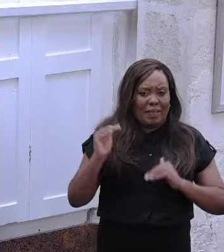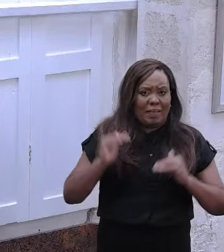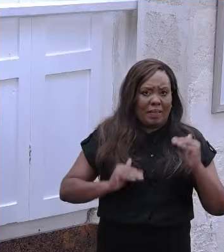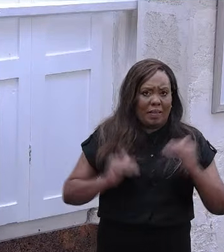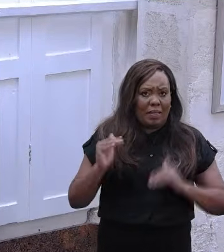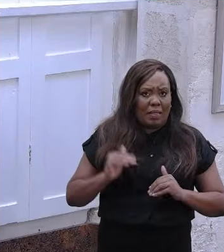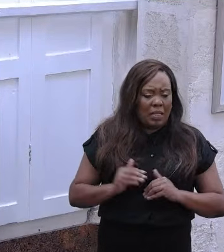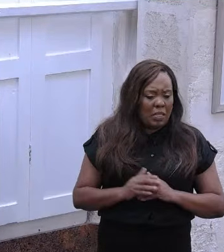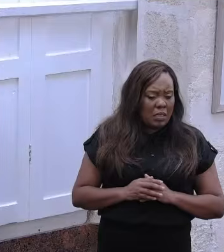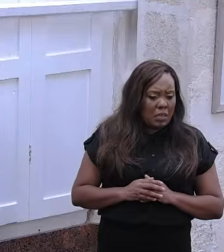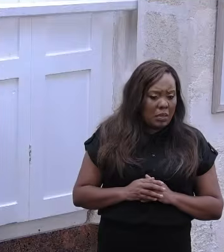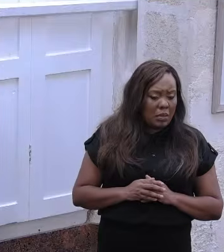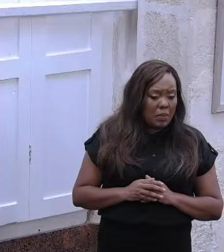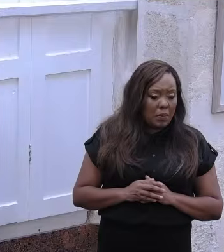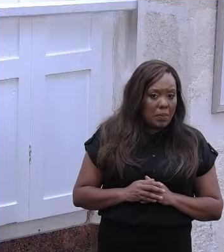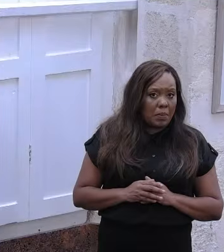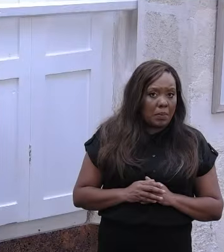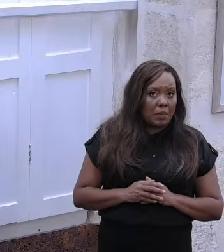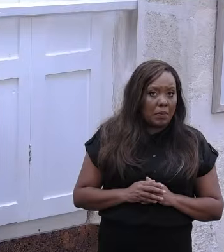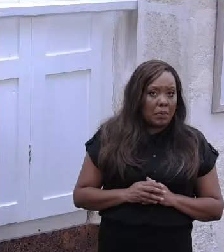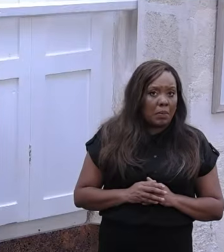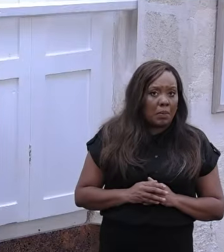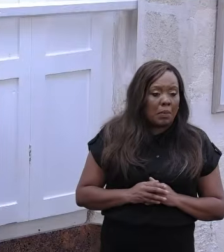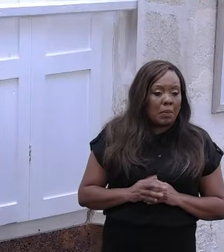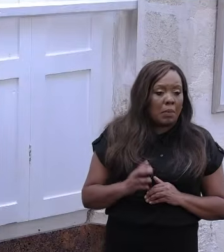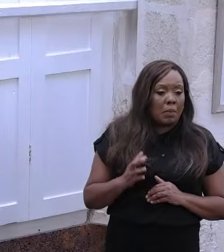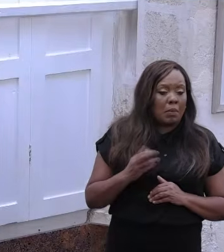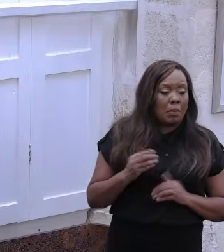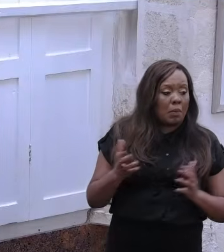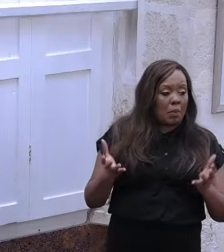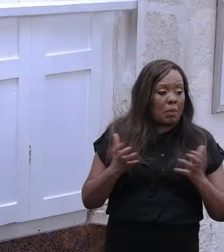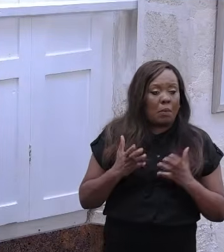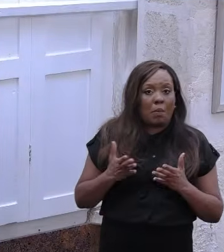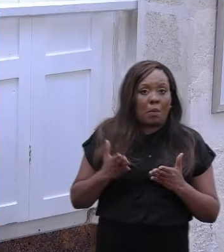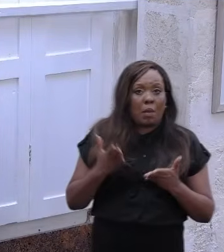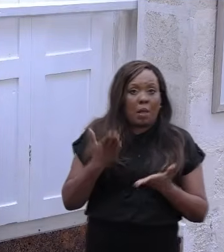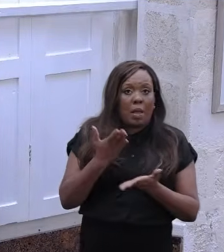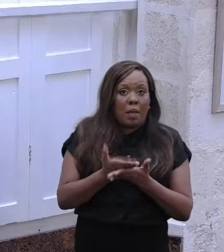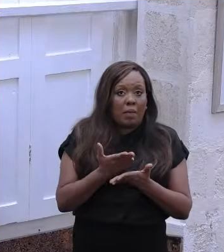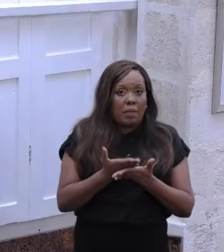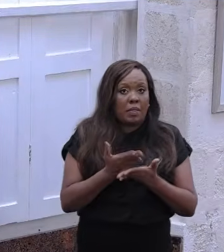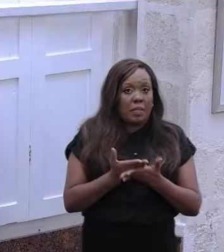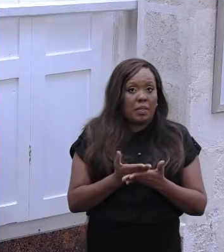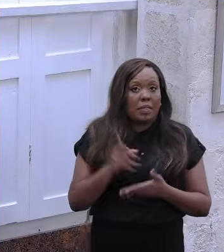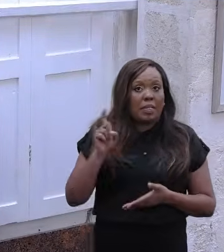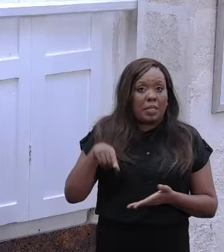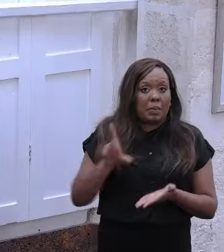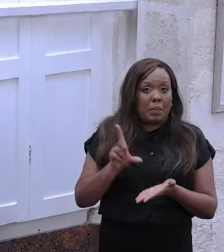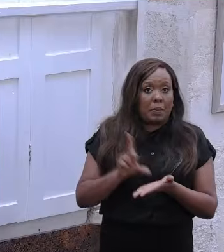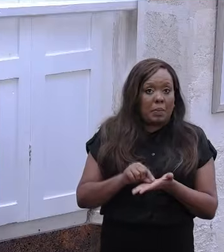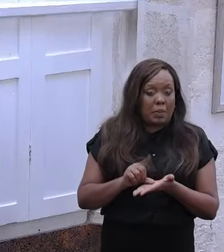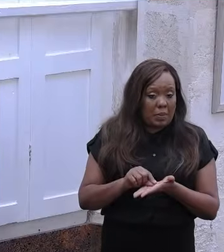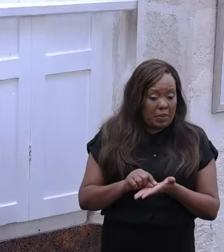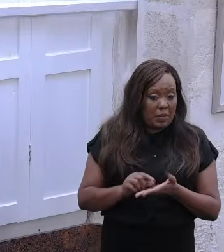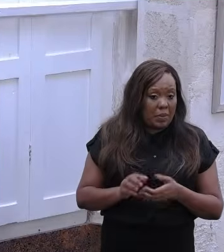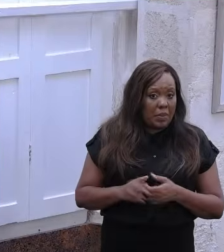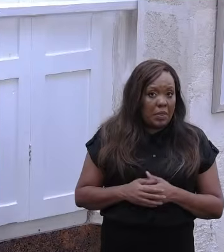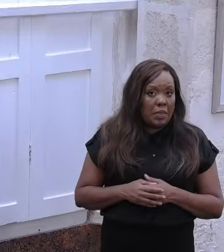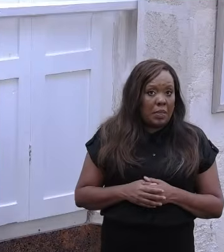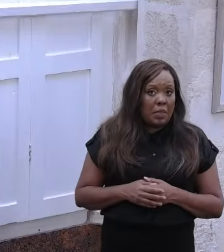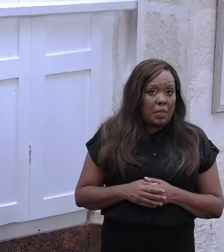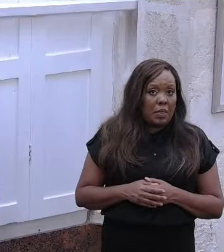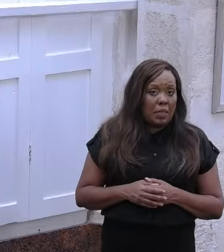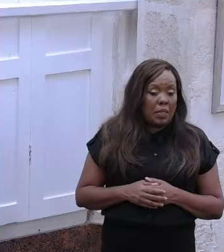call for the evidence base for the labor needs to be published. Again, I think this is a very